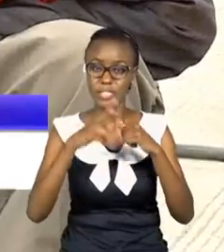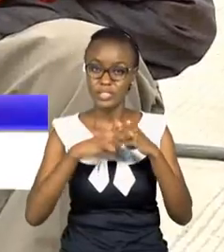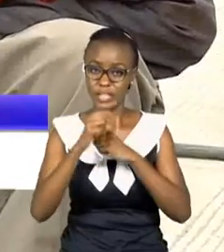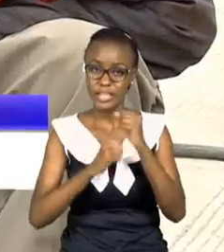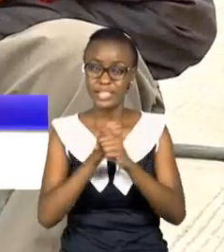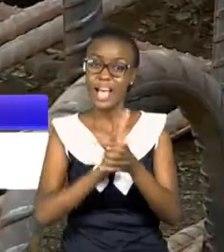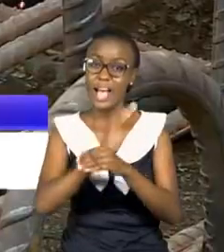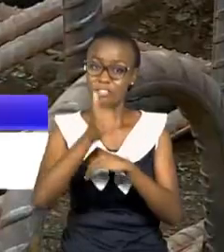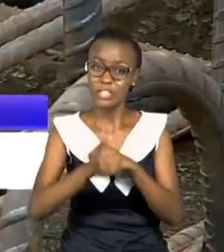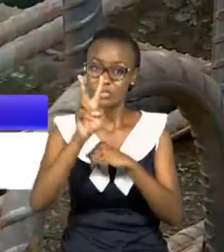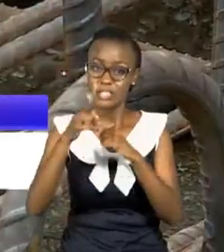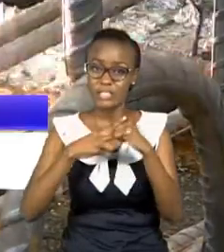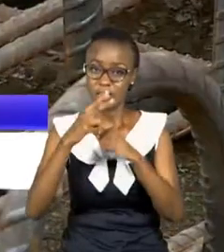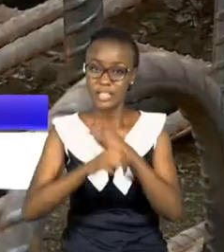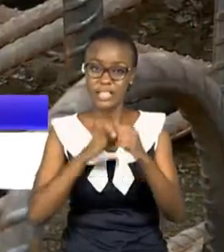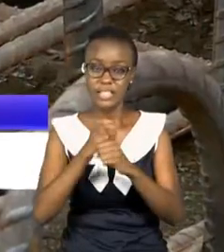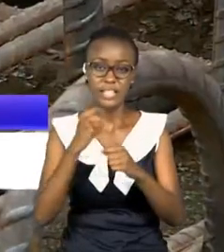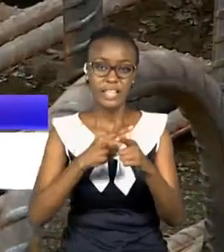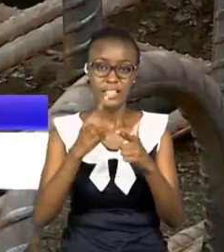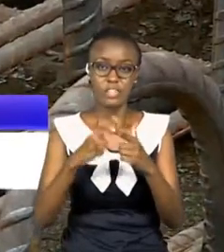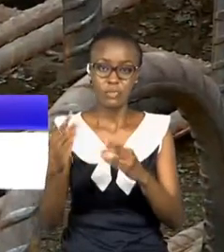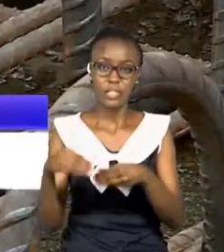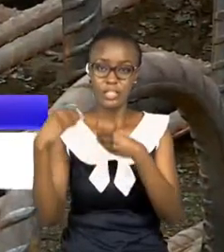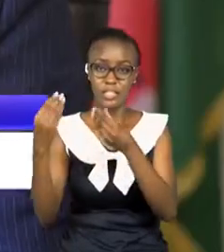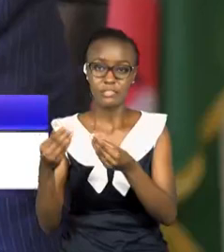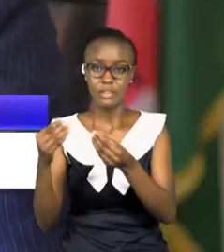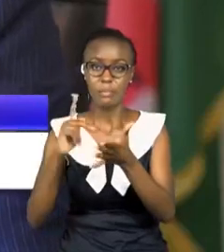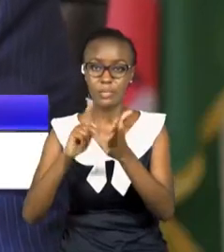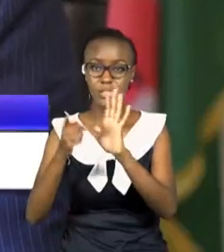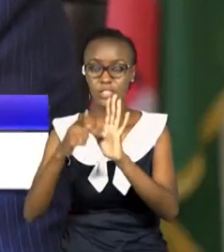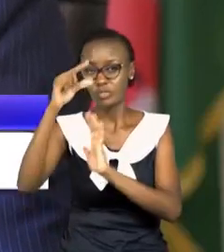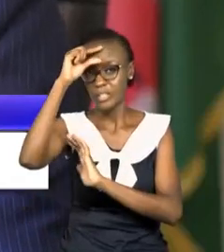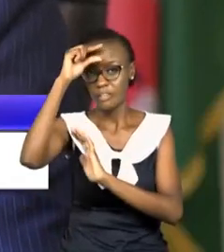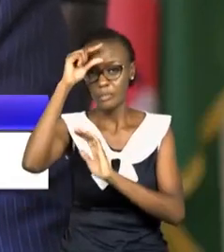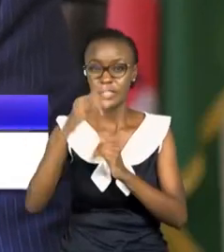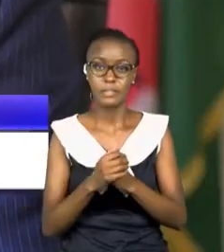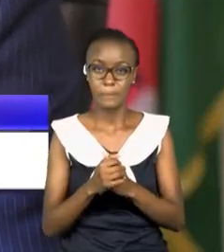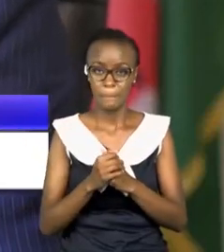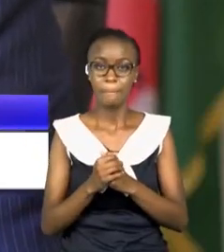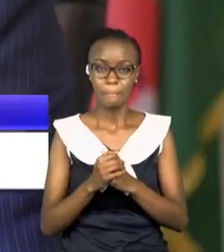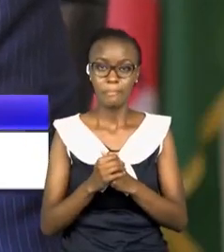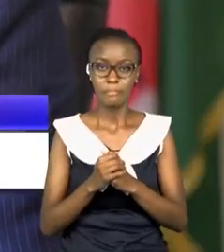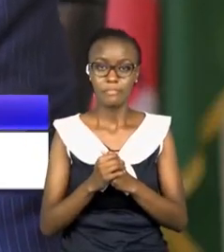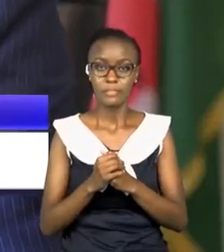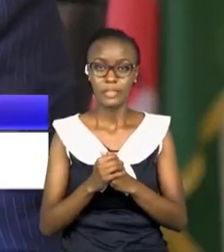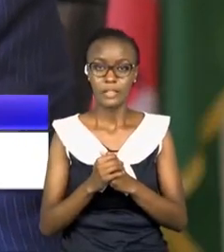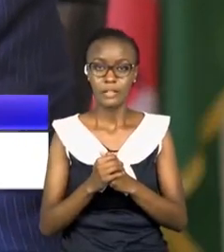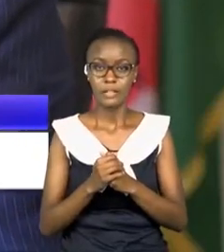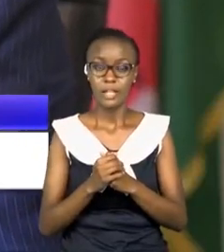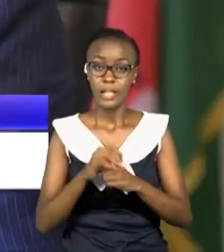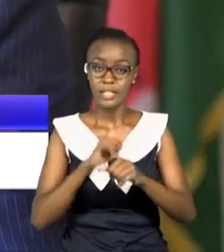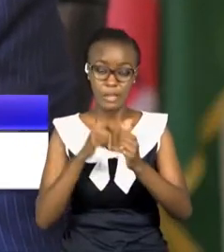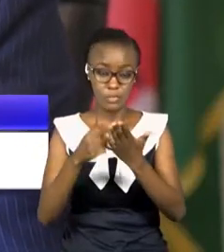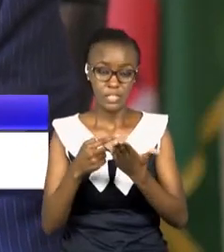27 years, CRBC will hand over the project to the government. We've been very sensitive, actually, when we discussed this matter